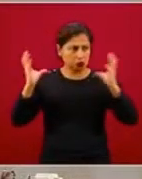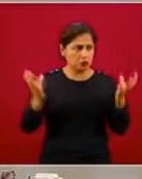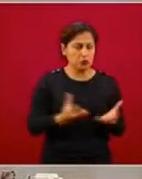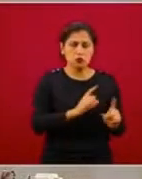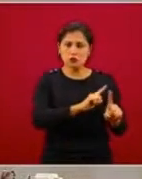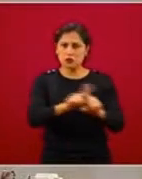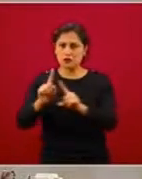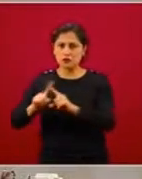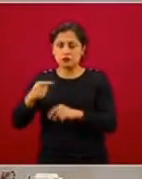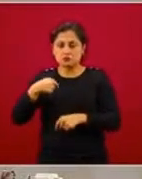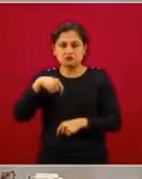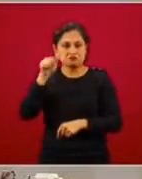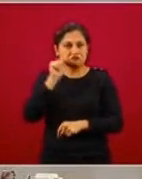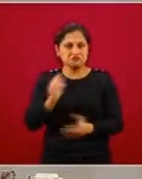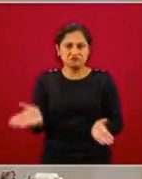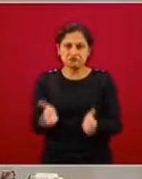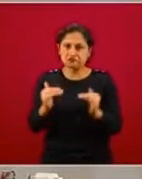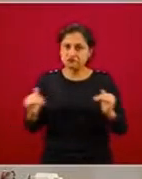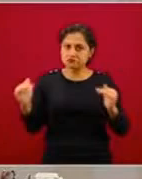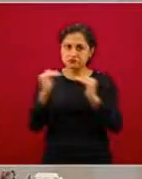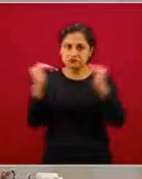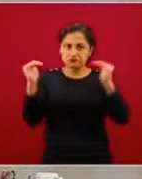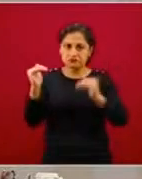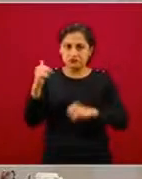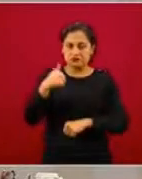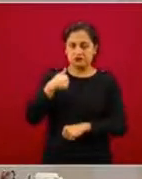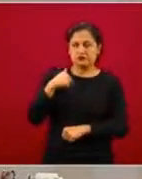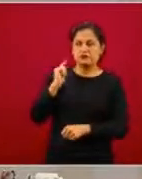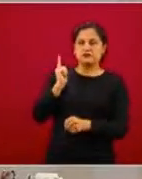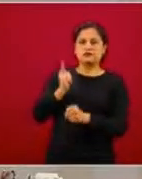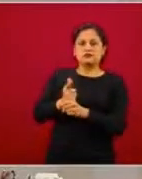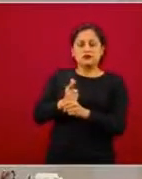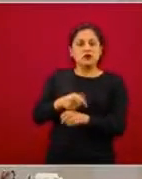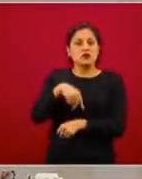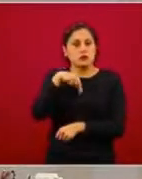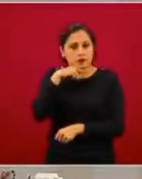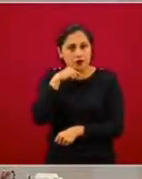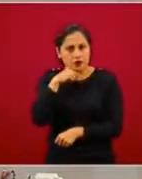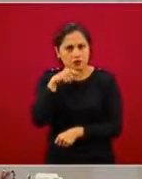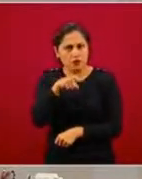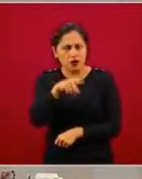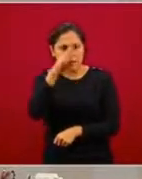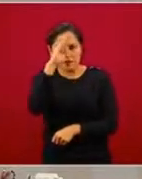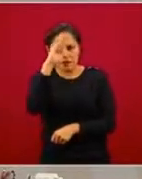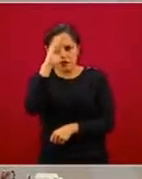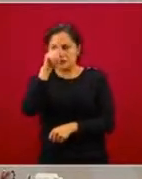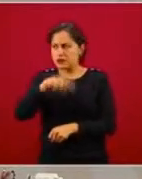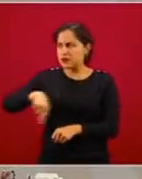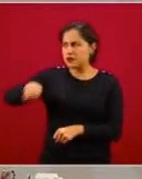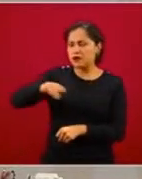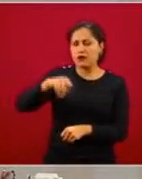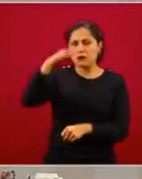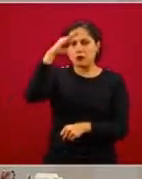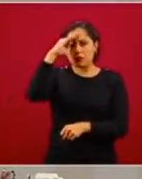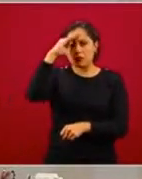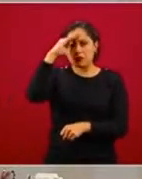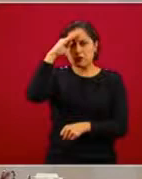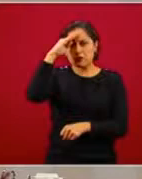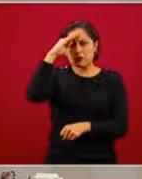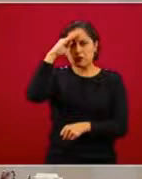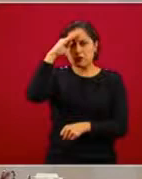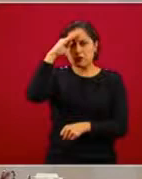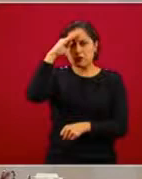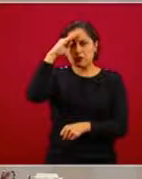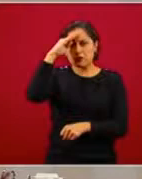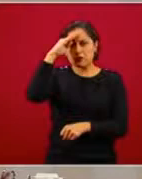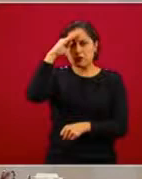me And parece que sería so preocupante que it por seems very worrying alguna that circunstancia because como of esta some se circumstance malinterpretara. like what happened, that this would be No es mi intención misinterpreted. ofender a I